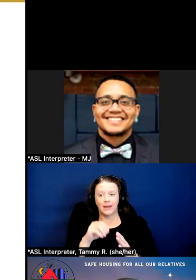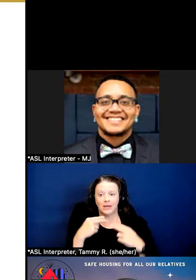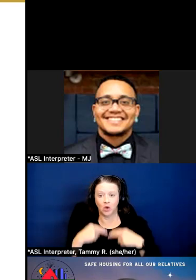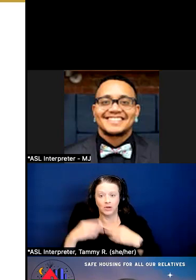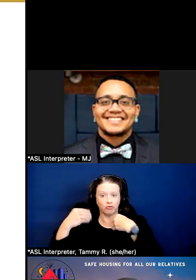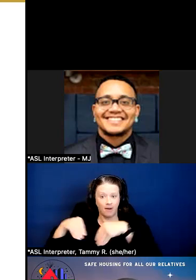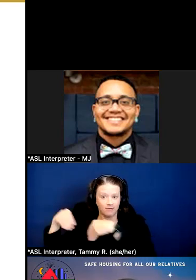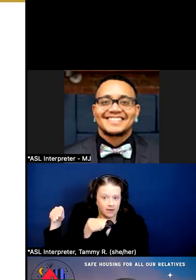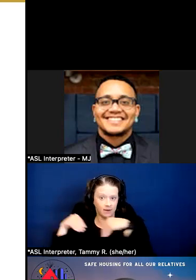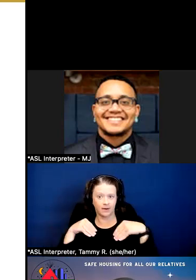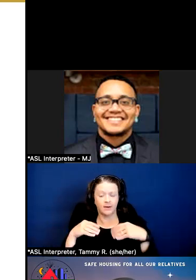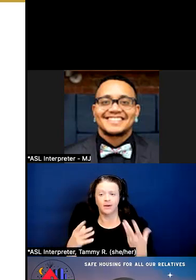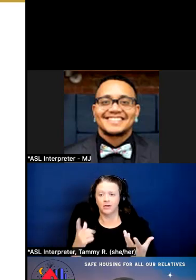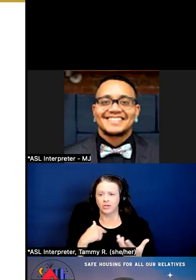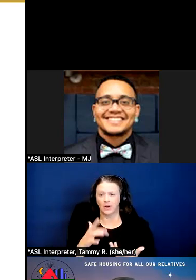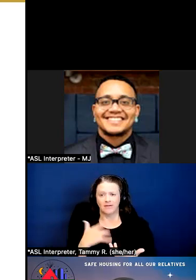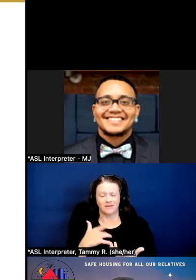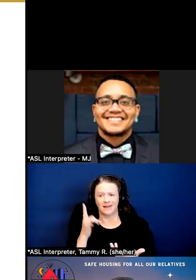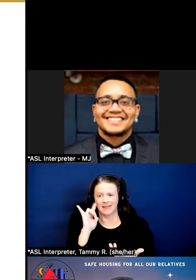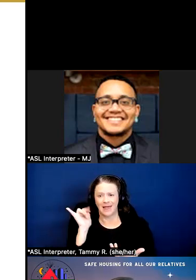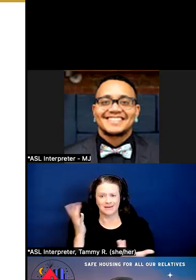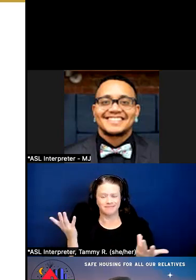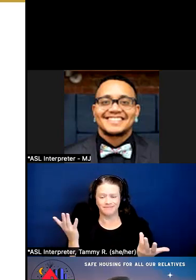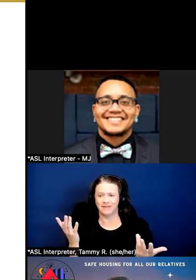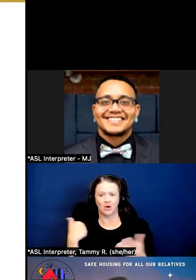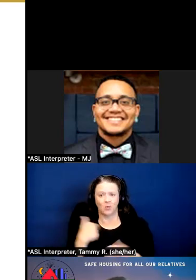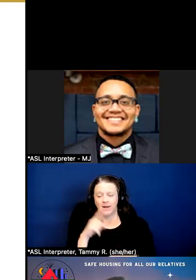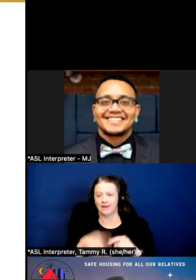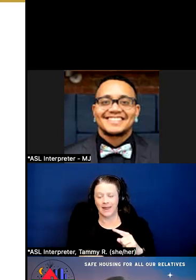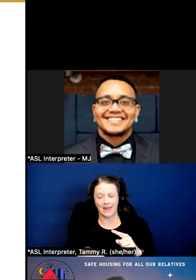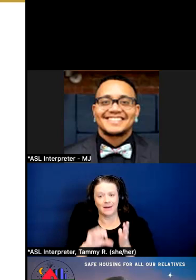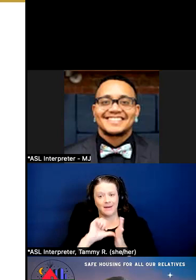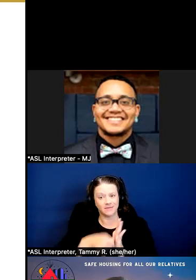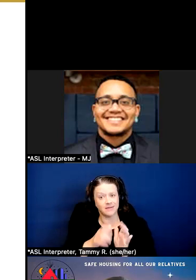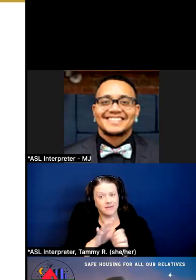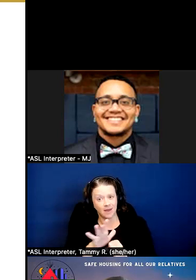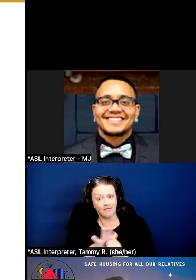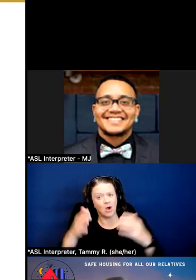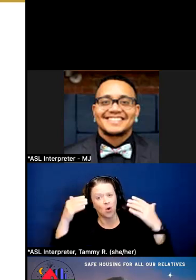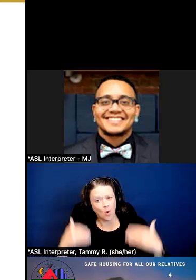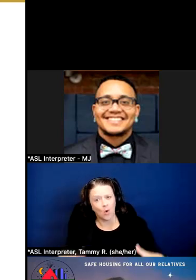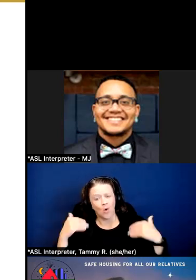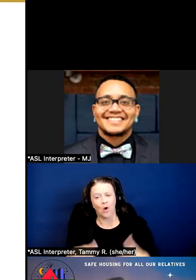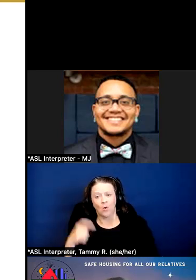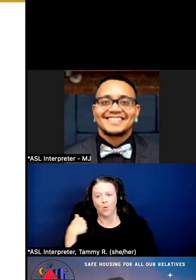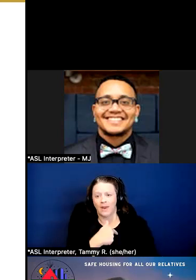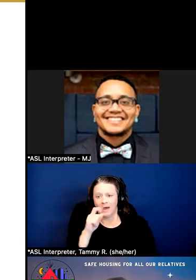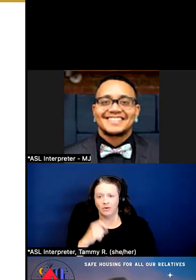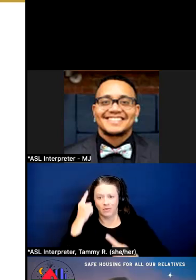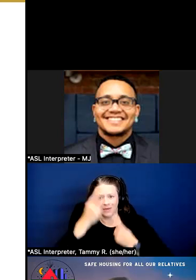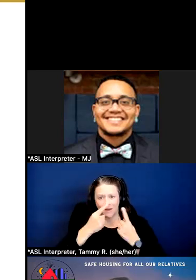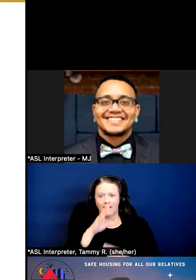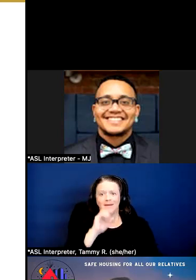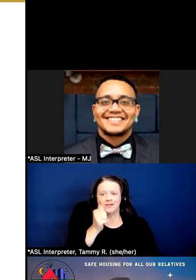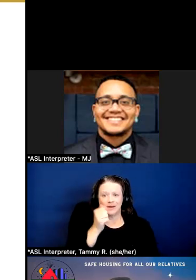think that that is a space that, like, again, like just we cannot overstate how important it is to start thinking about that age range